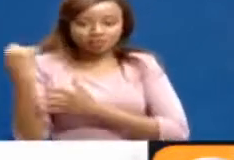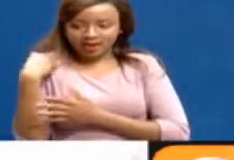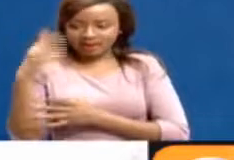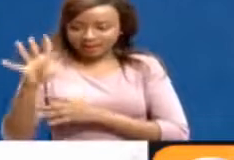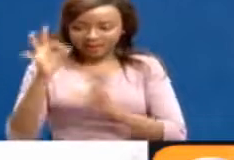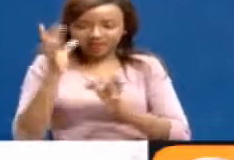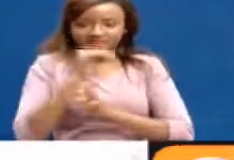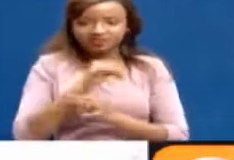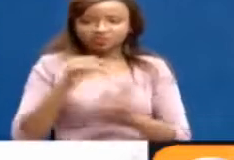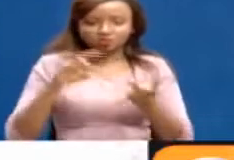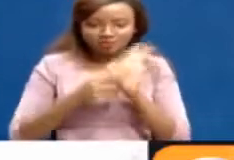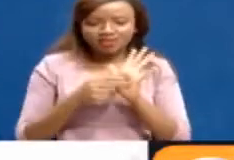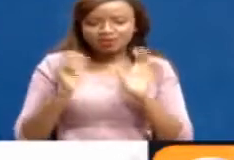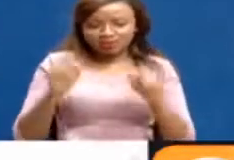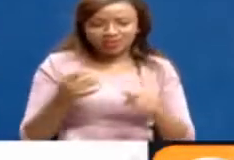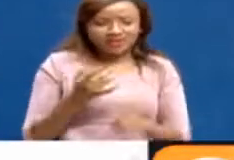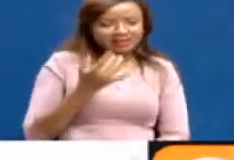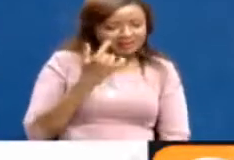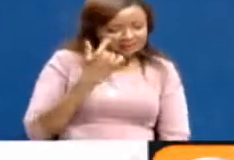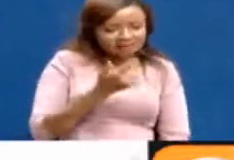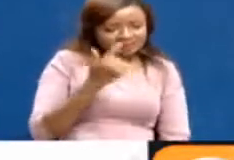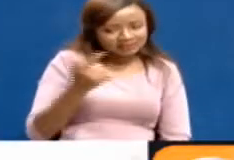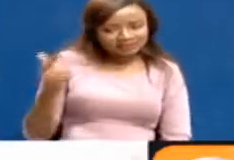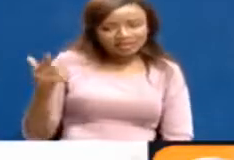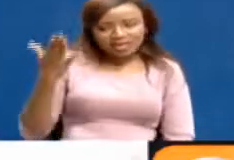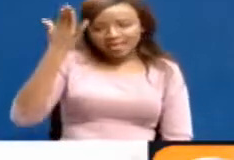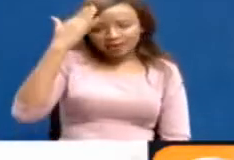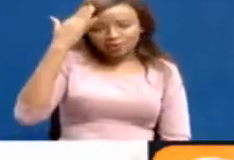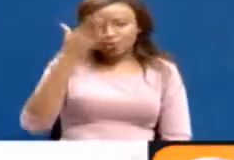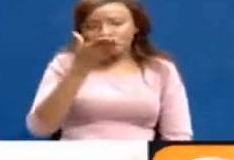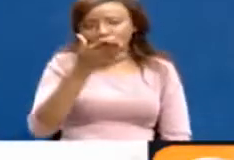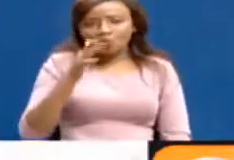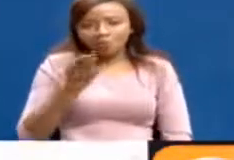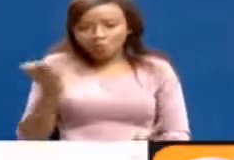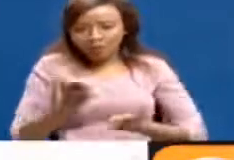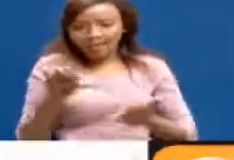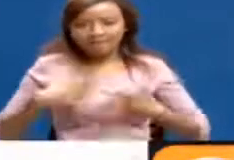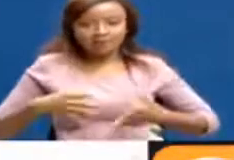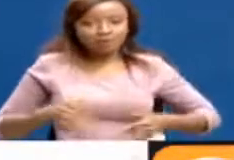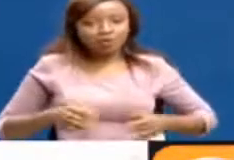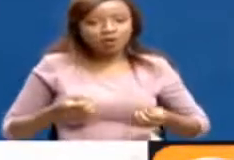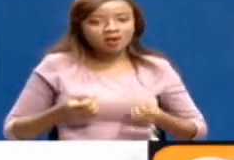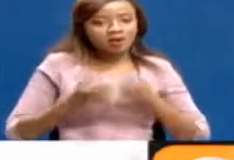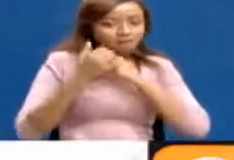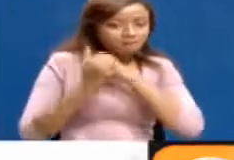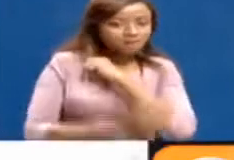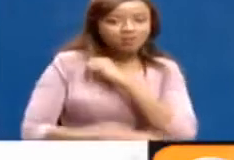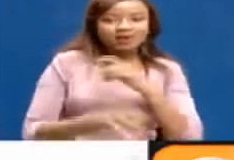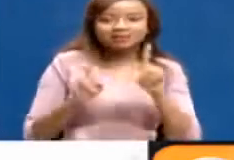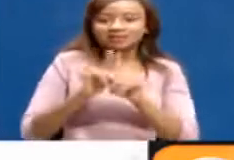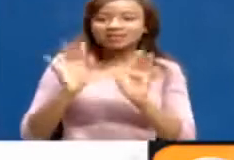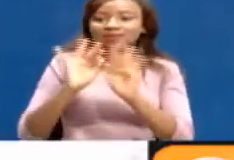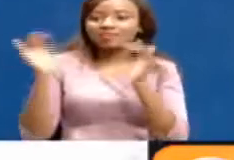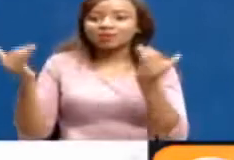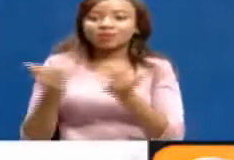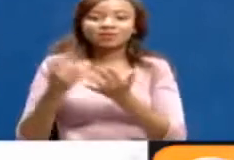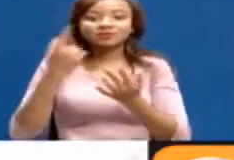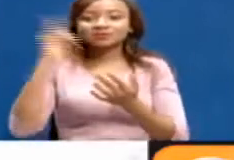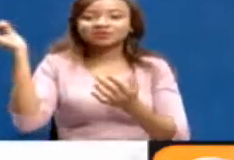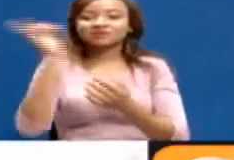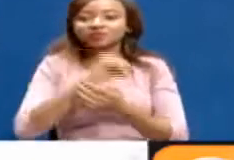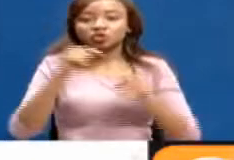of administration that can identify the vulnerable households. And it is possible. We've seen world over, if you ask Abbas Gullet of Red Cross, he'll tell